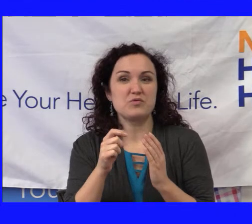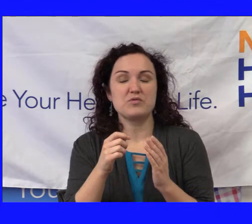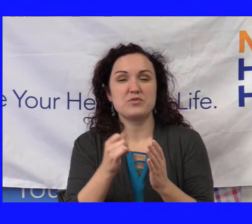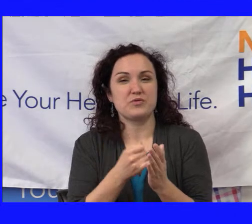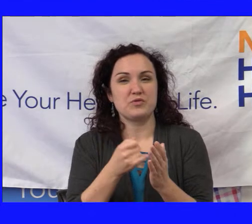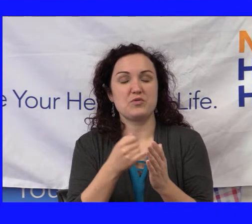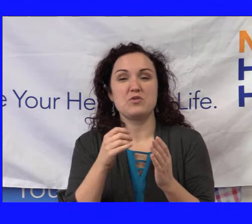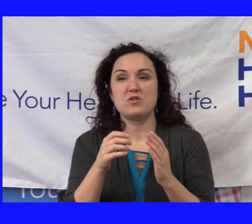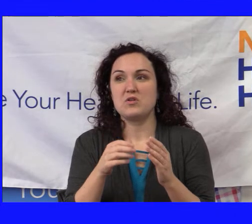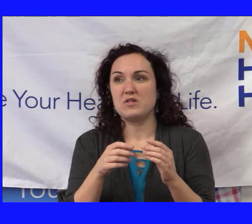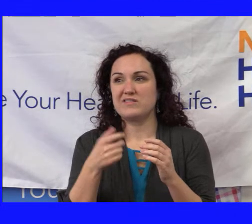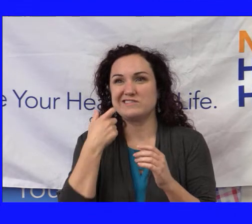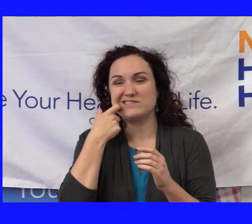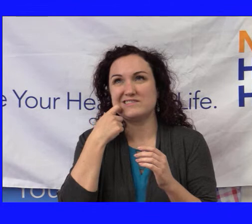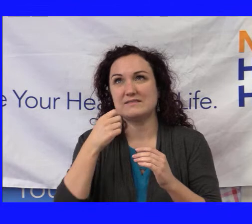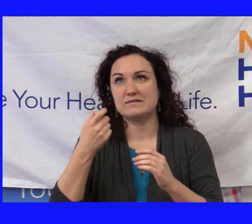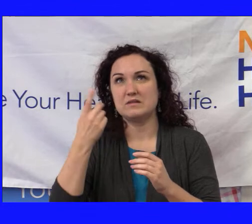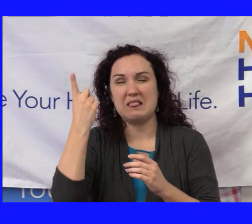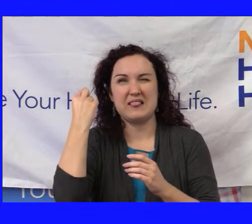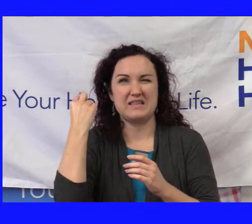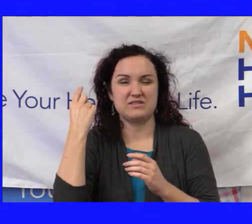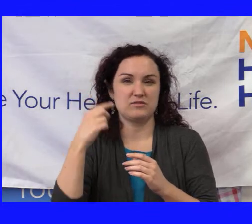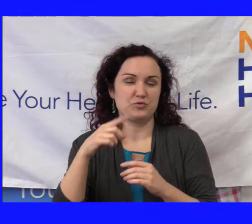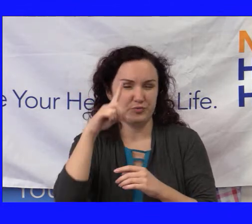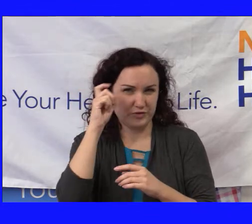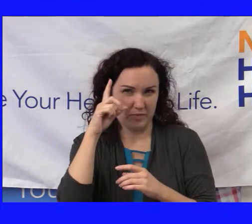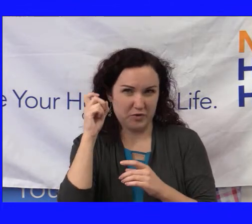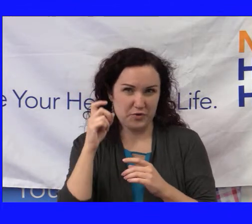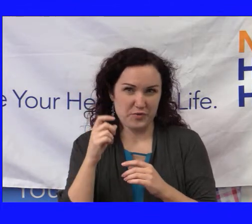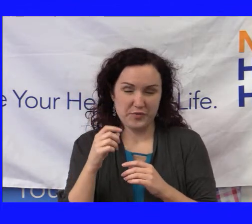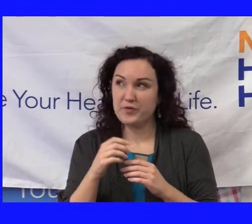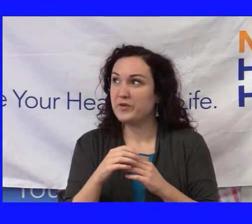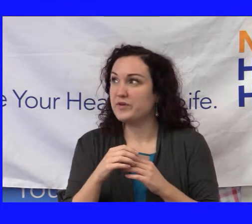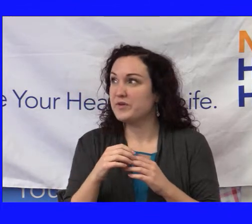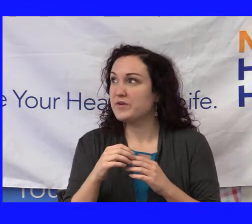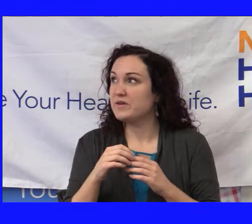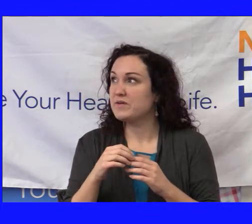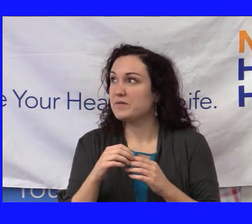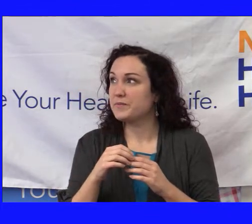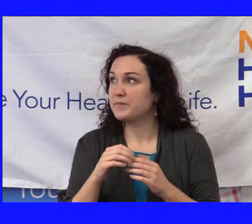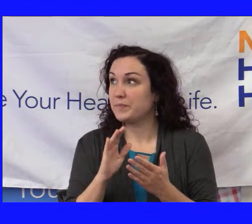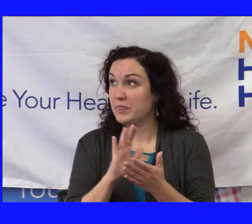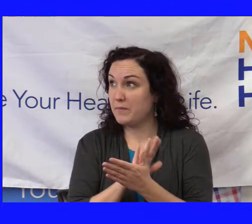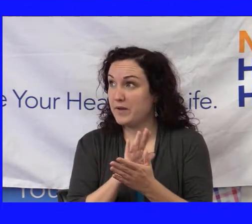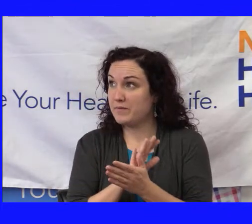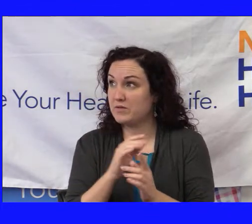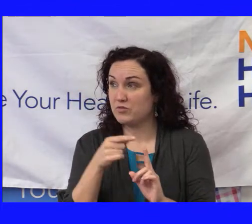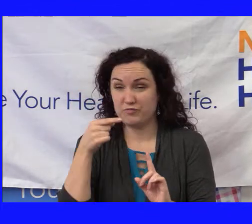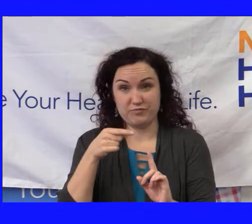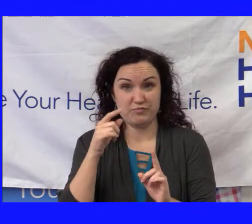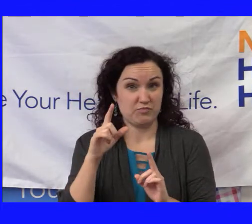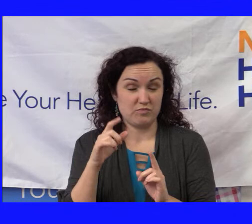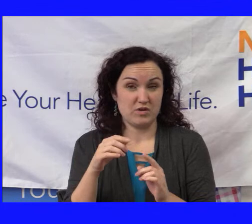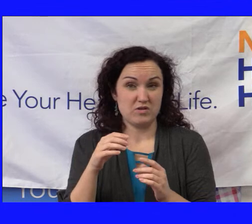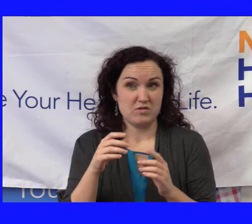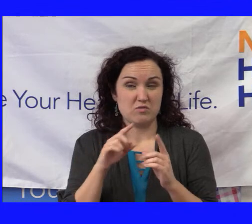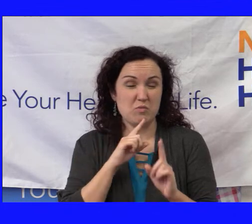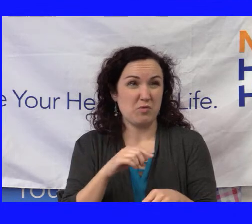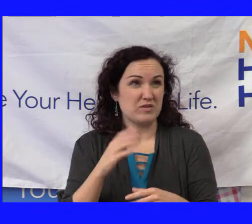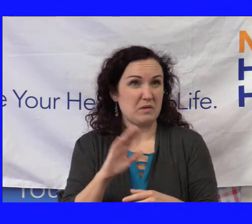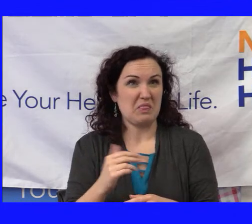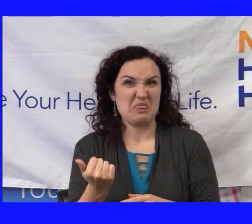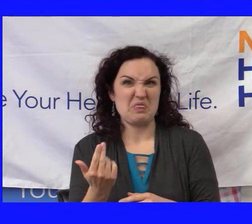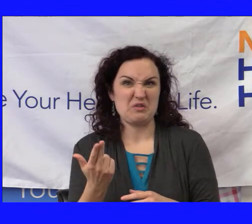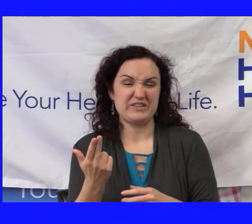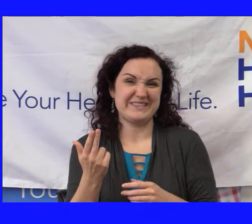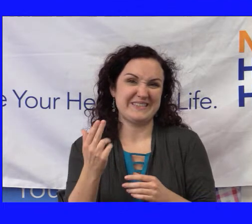Sight, Reconsidering the Use of Race-Based Clinical Algorithms. The paper, the literature reports around 13 commonly used